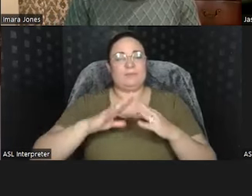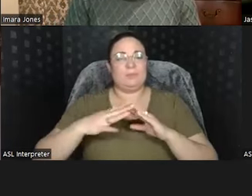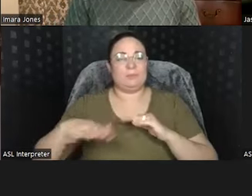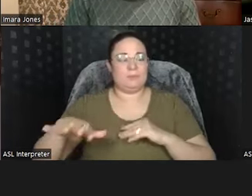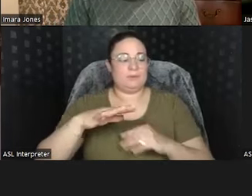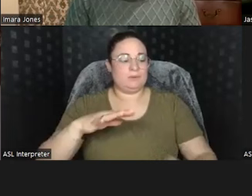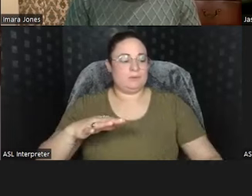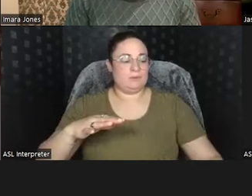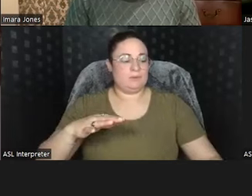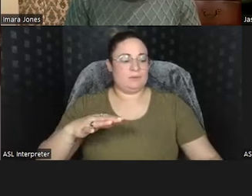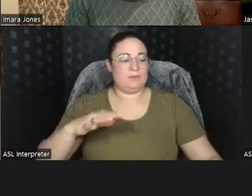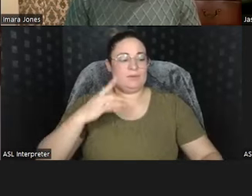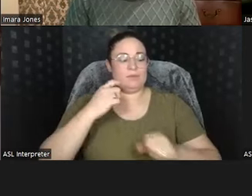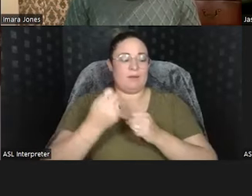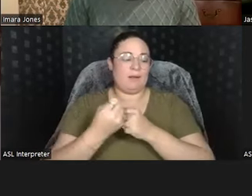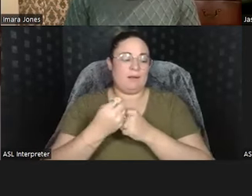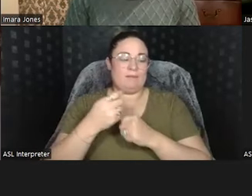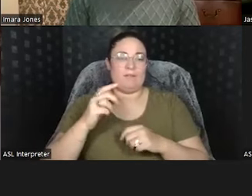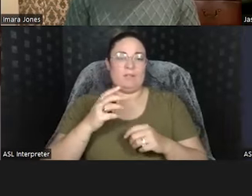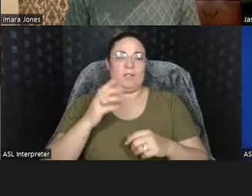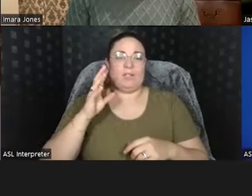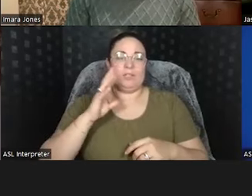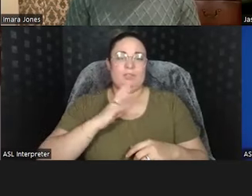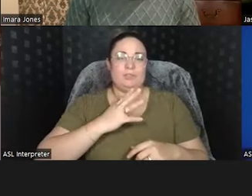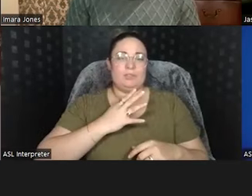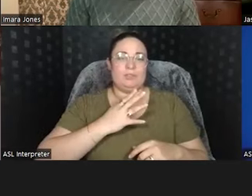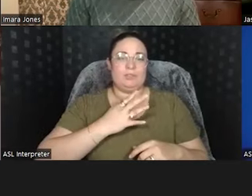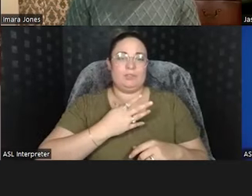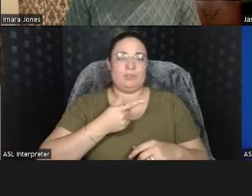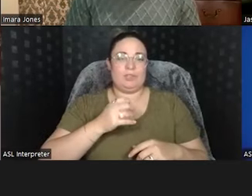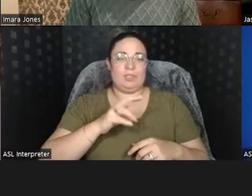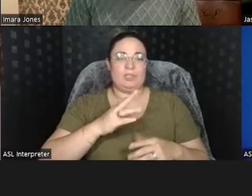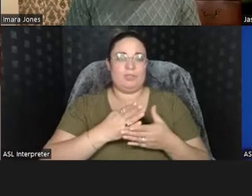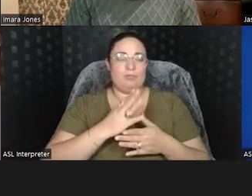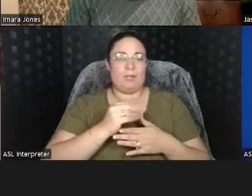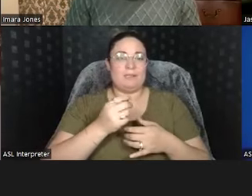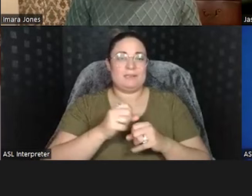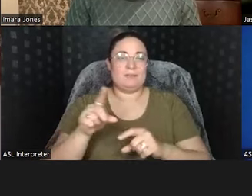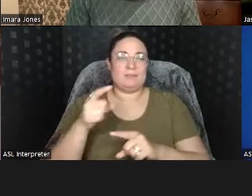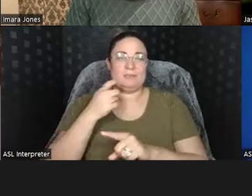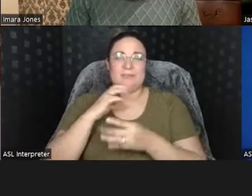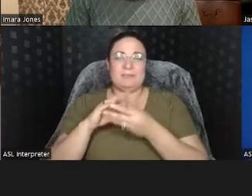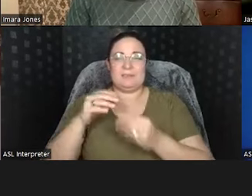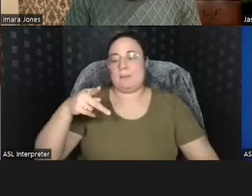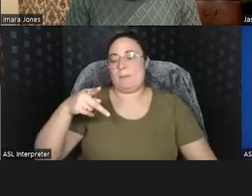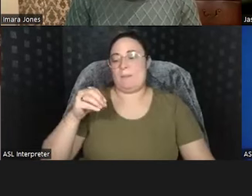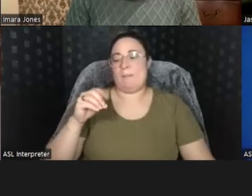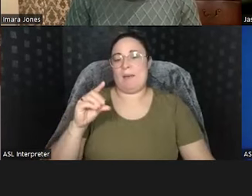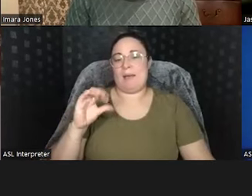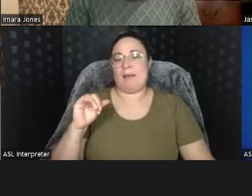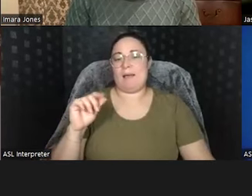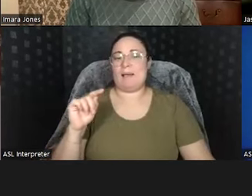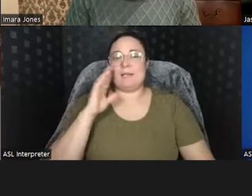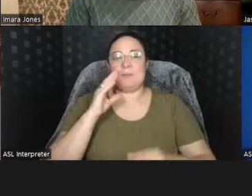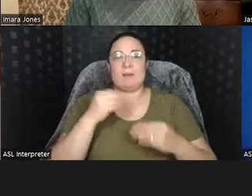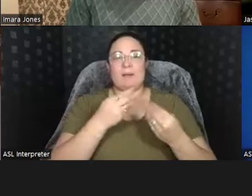in advocating for transgender rights and safety? I know that, Imara, you just mentioned the podcast, but and I'll give everyone an